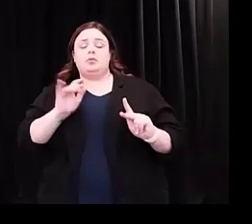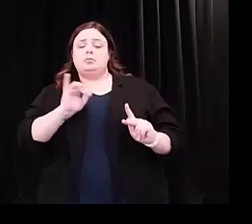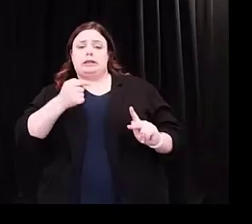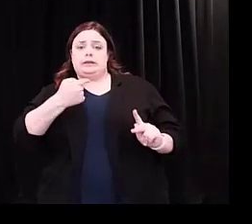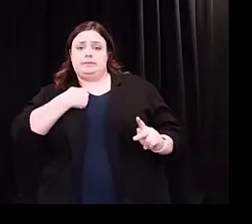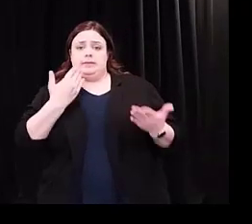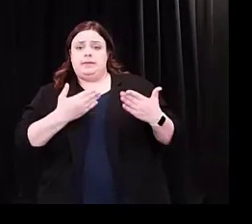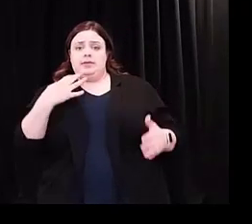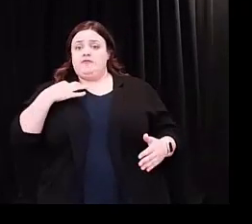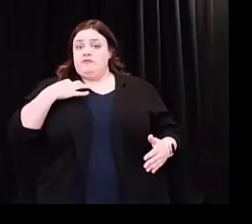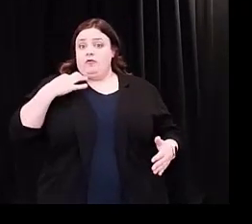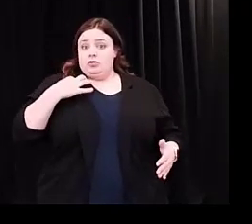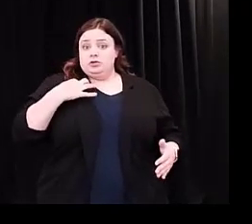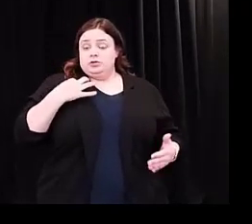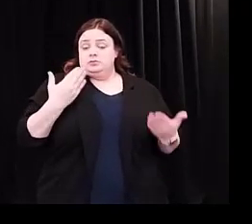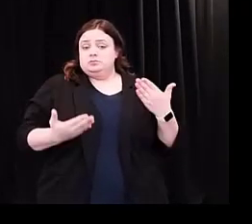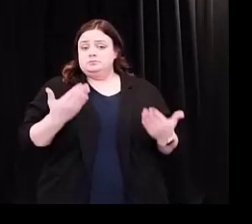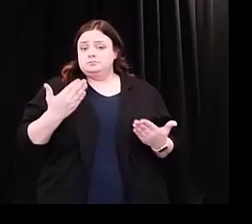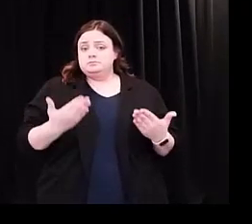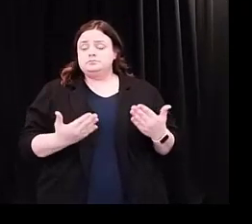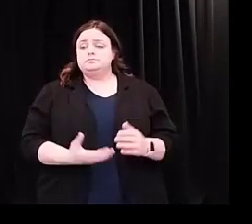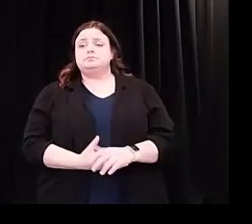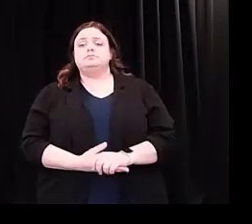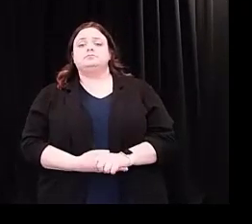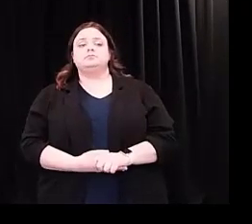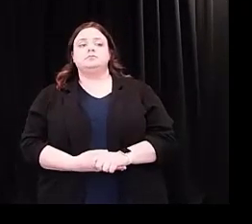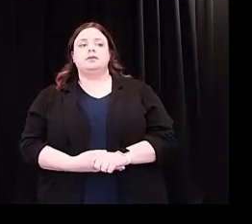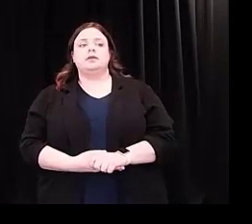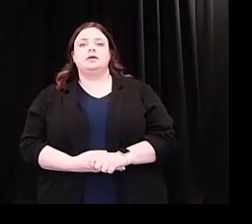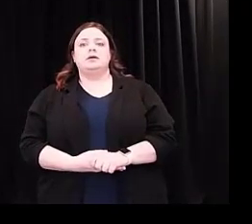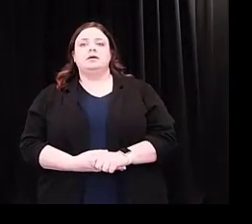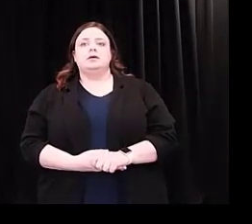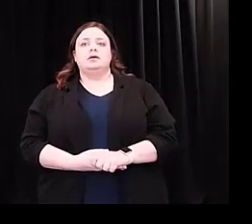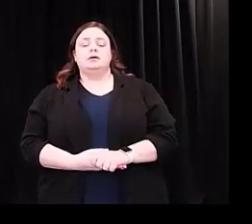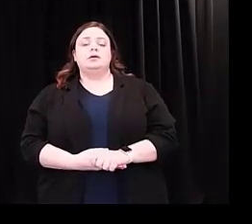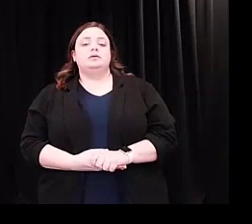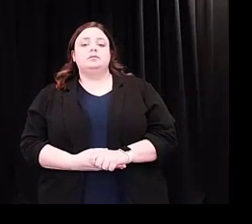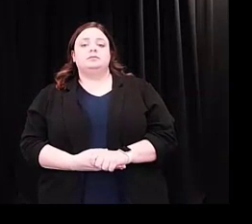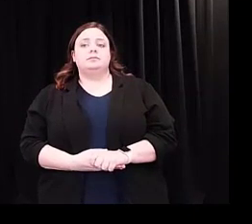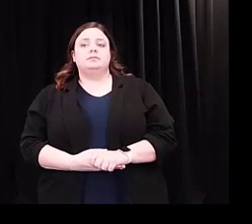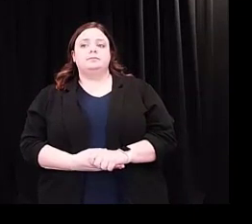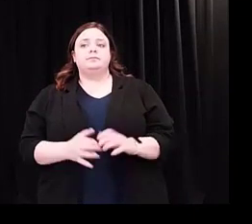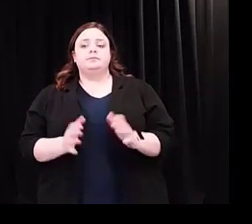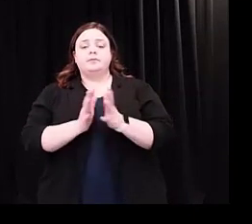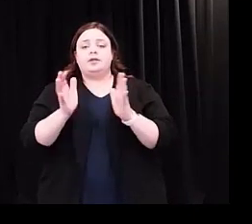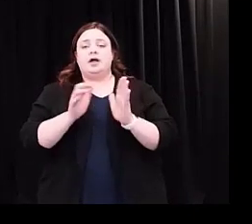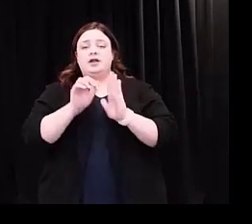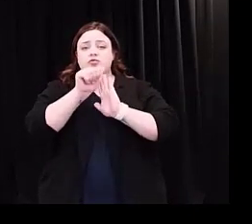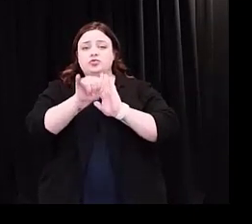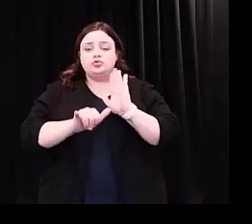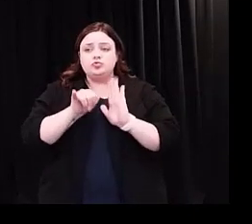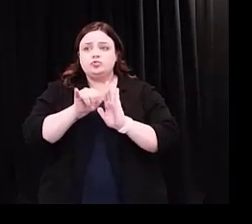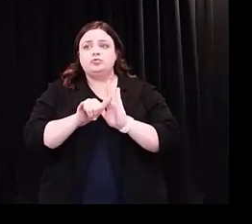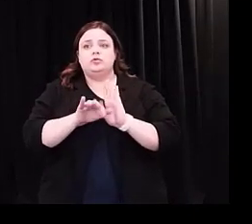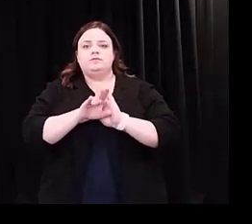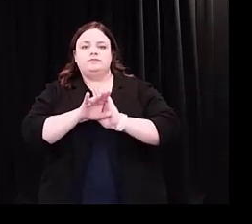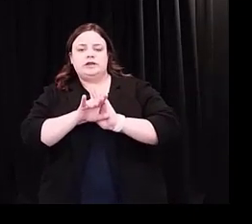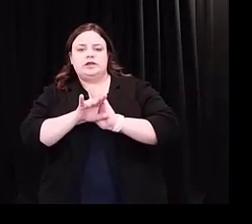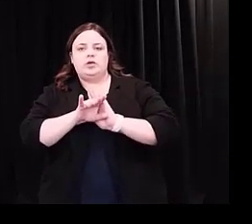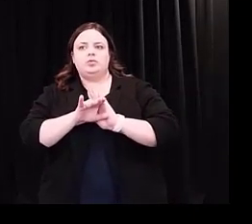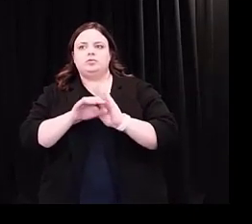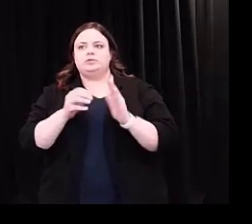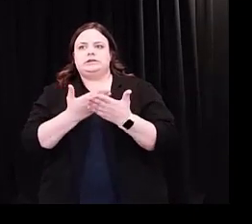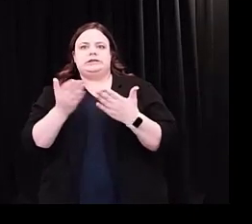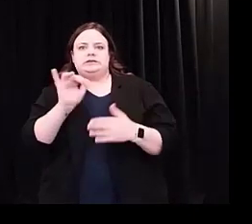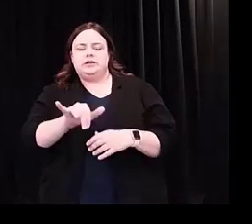to do something like that. So I don't know that there's a lot of YouTube videos and things like that,